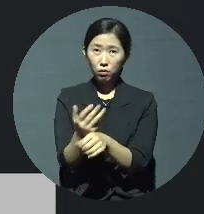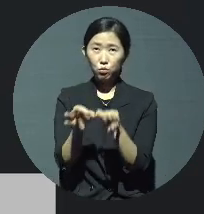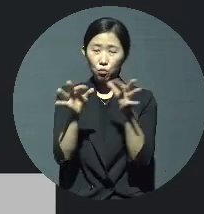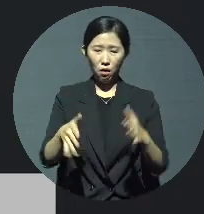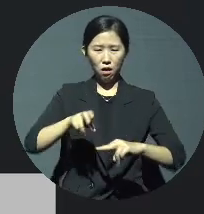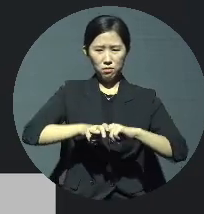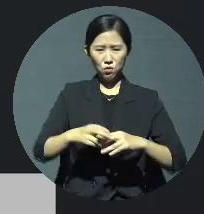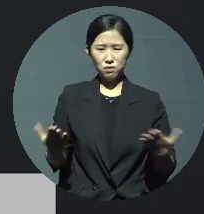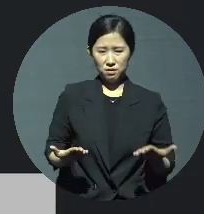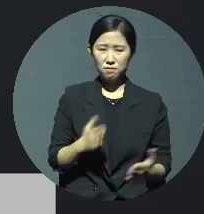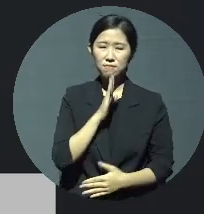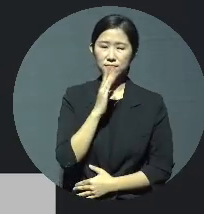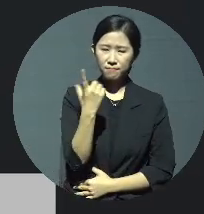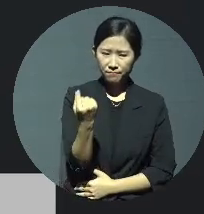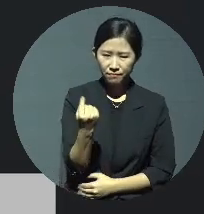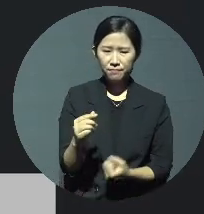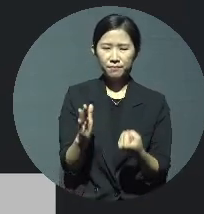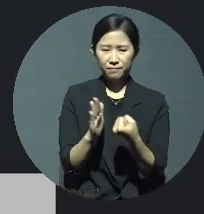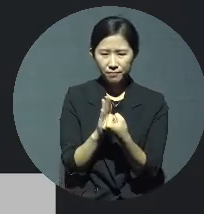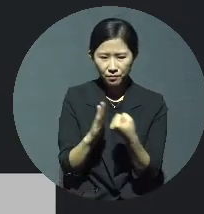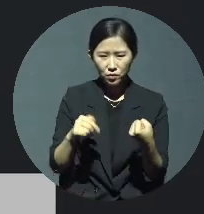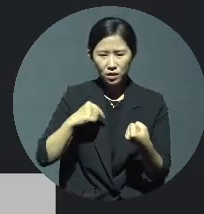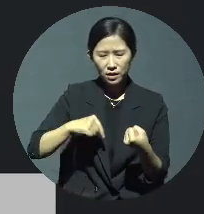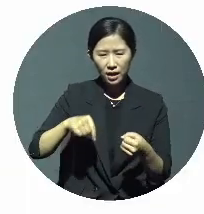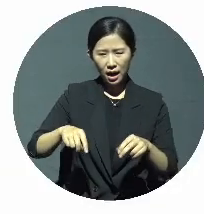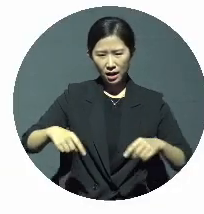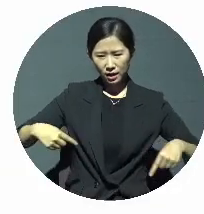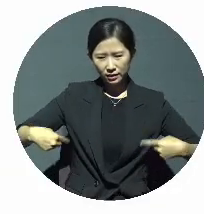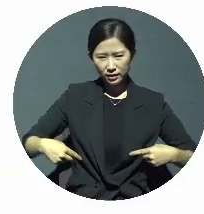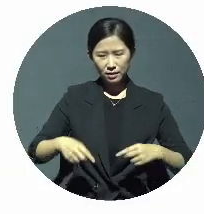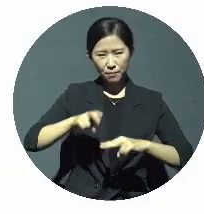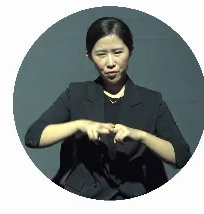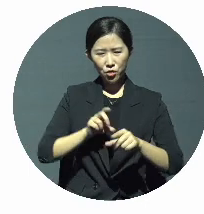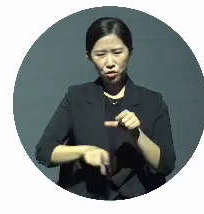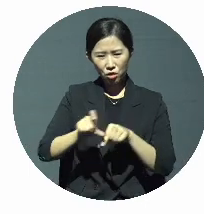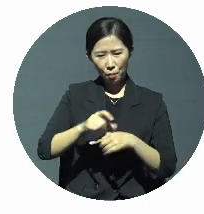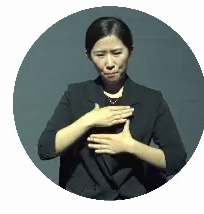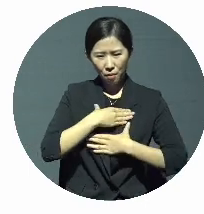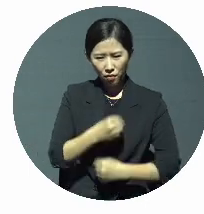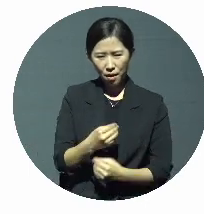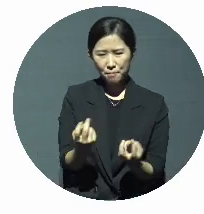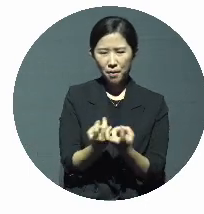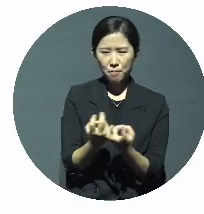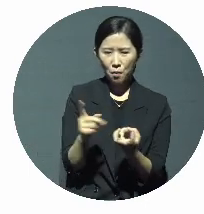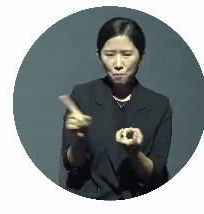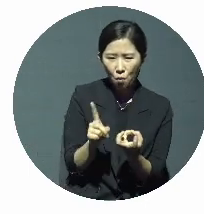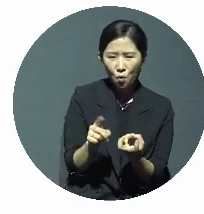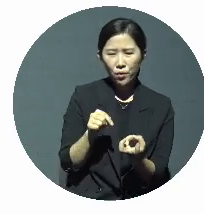it, and therefore want to keep it for longer, and are invested in the design process because it